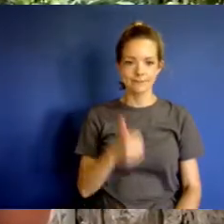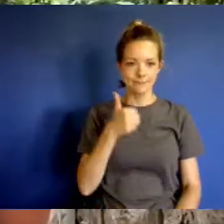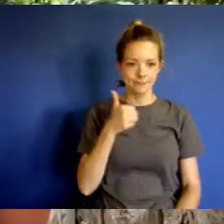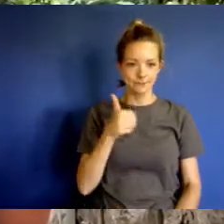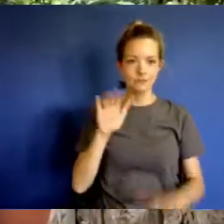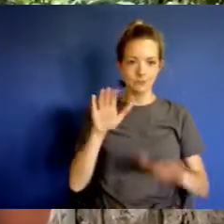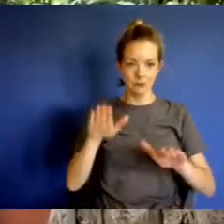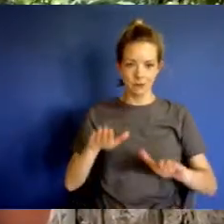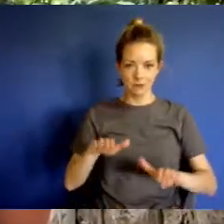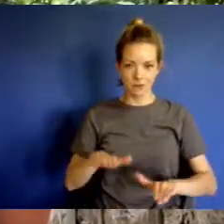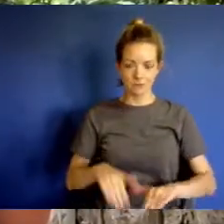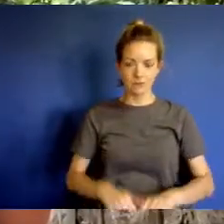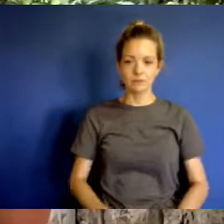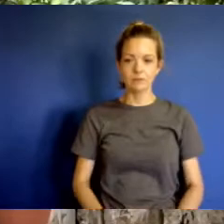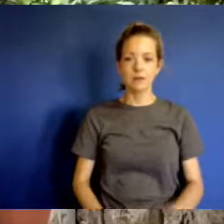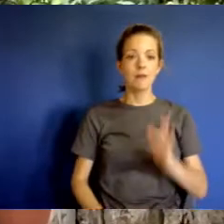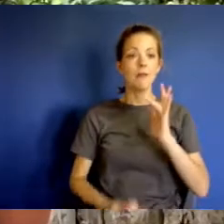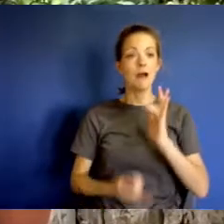Good. And release.